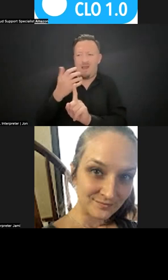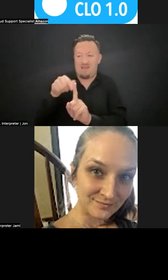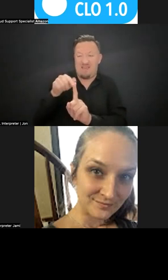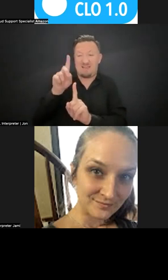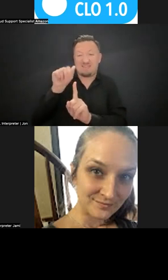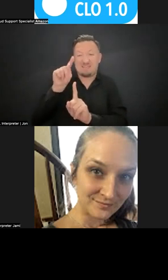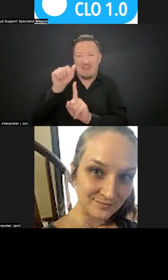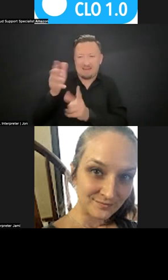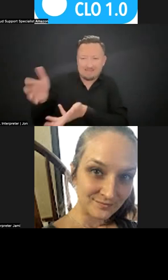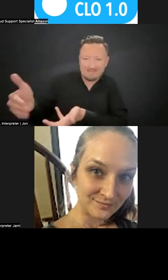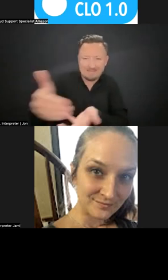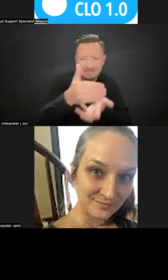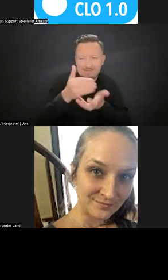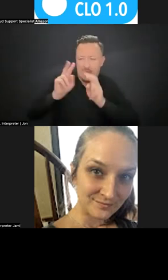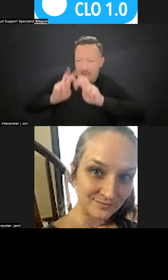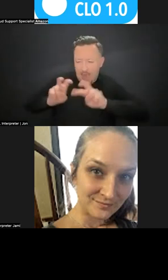real-time analytics.